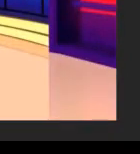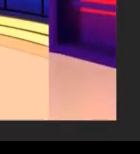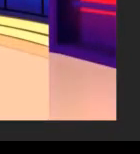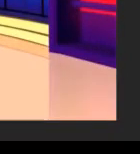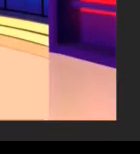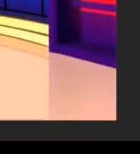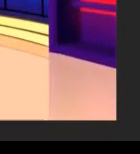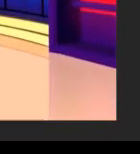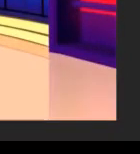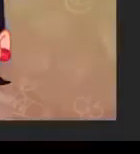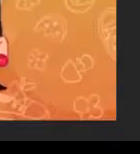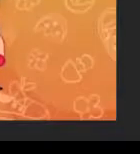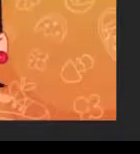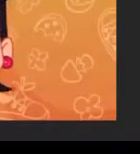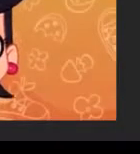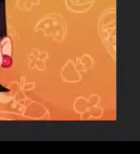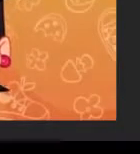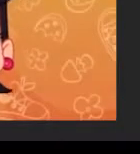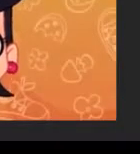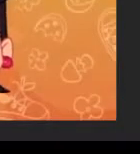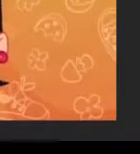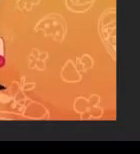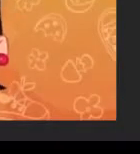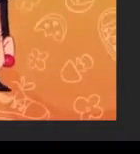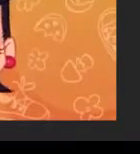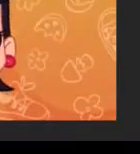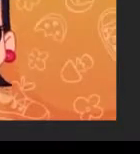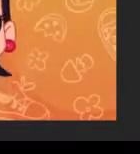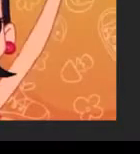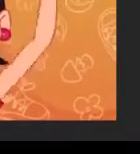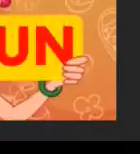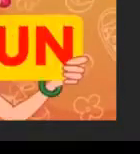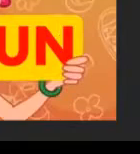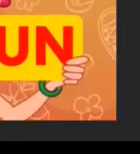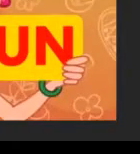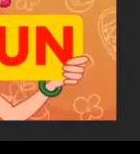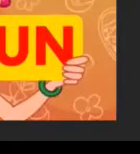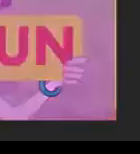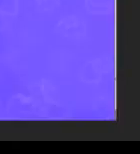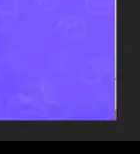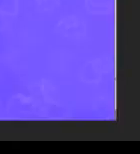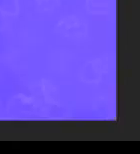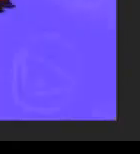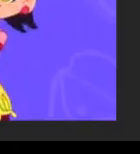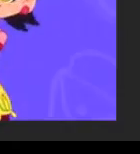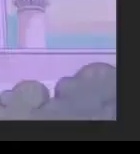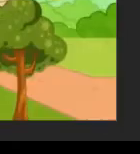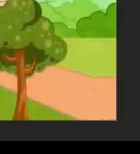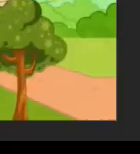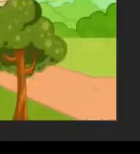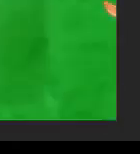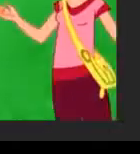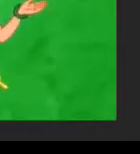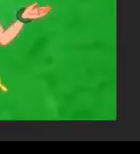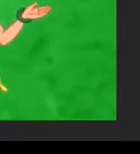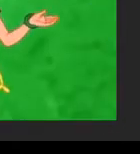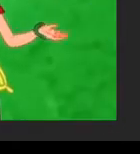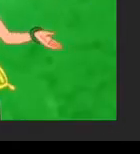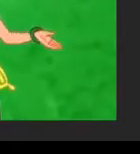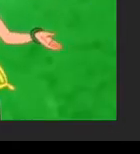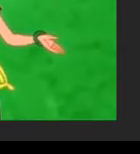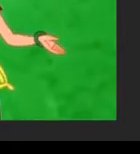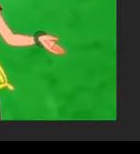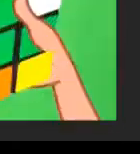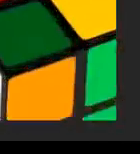all around? Everybody's asking, what is a noun? It's a person, place, idea,